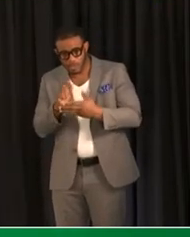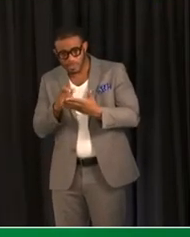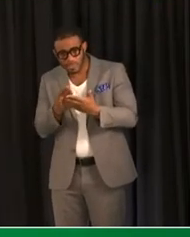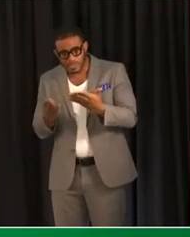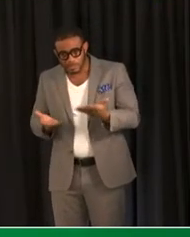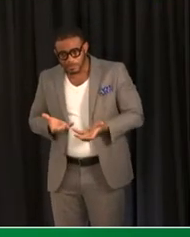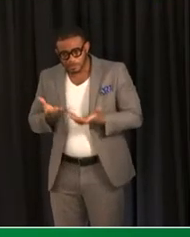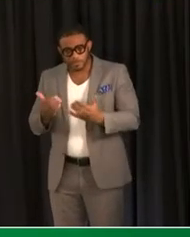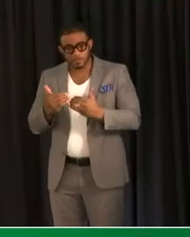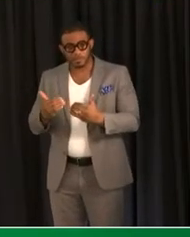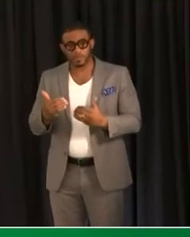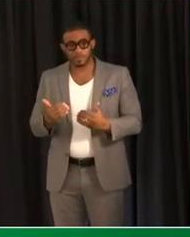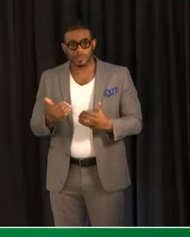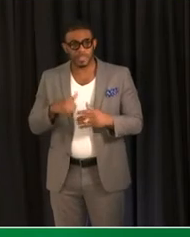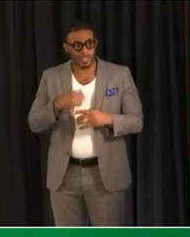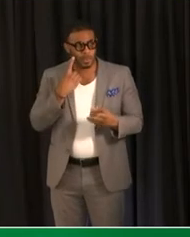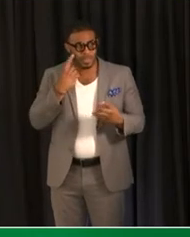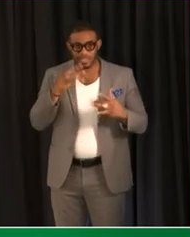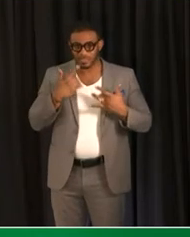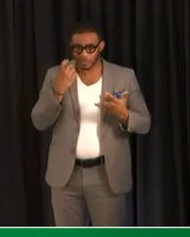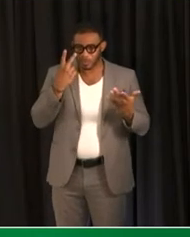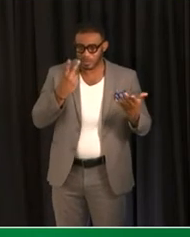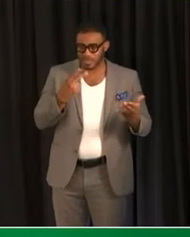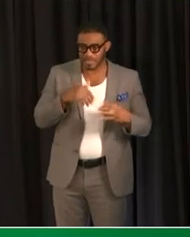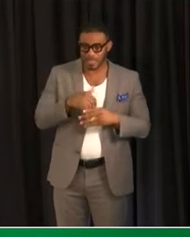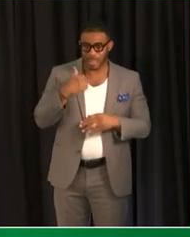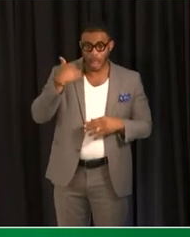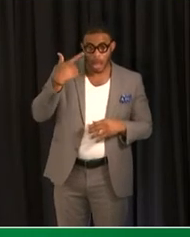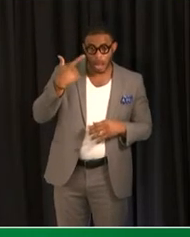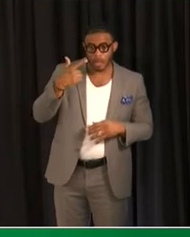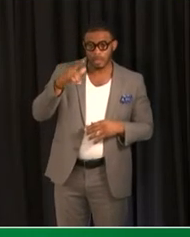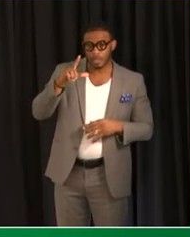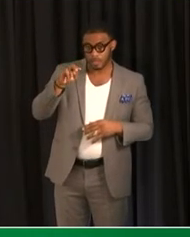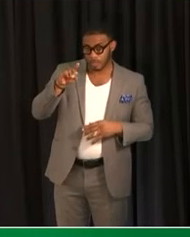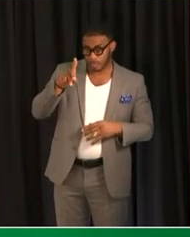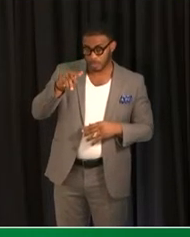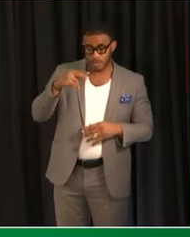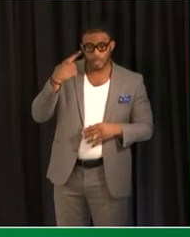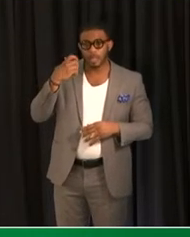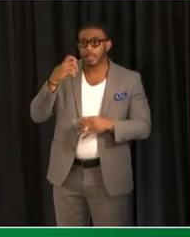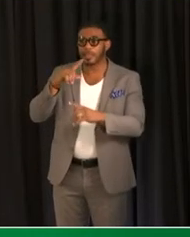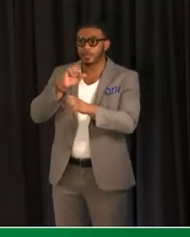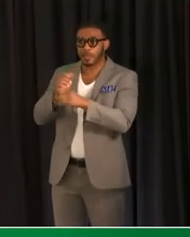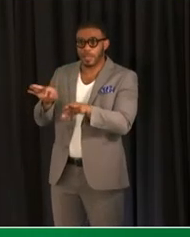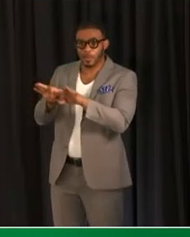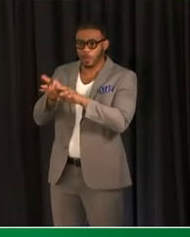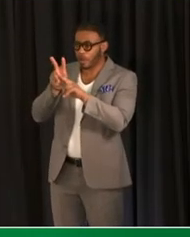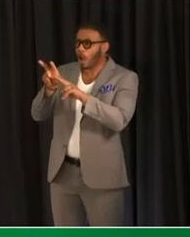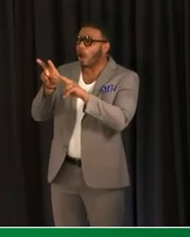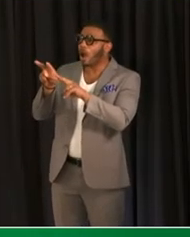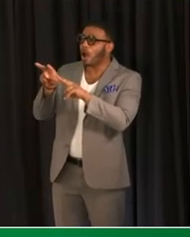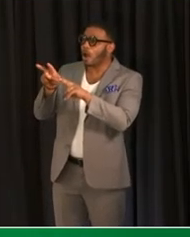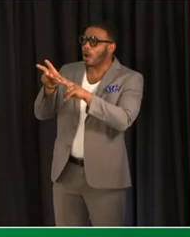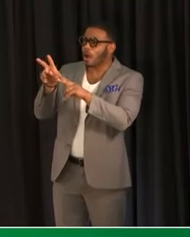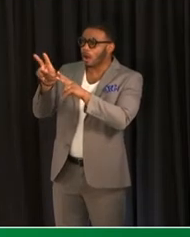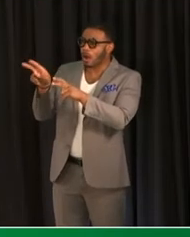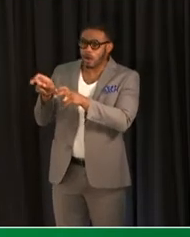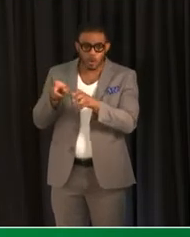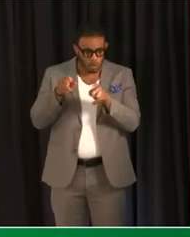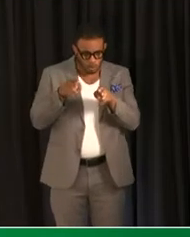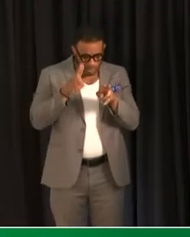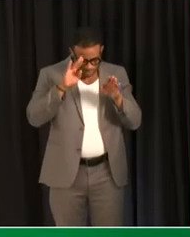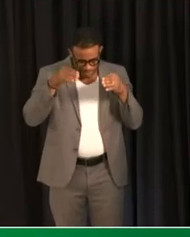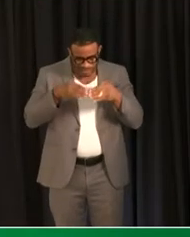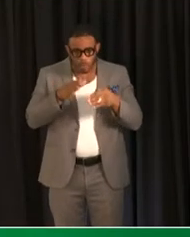note, especially in light of recent events and what we've seen in London, it's really important that we